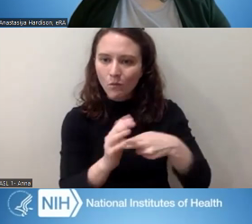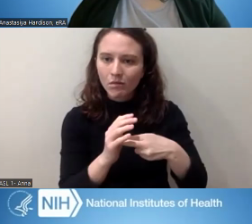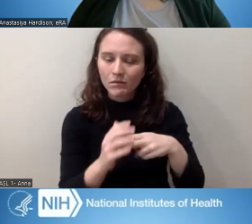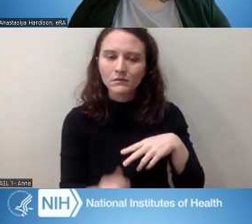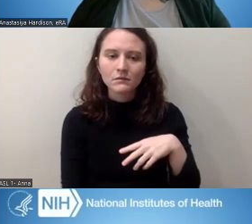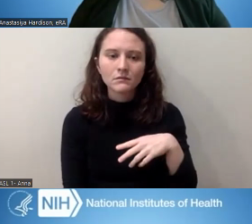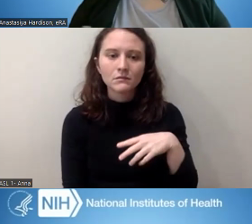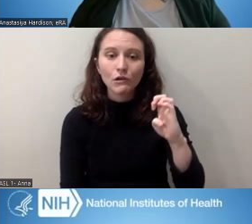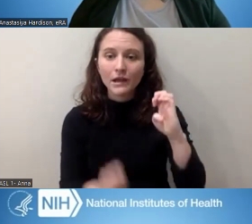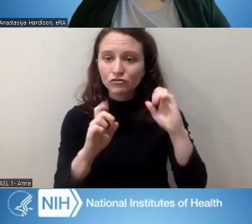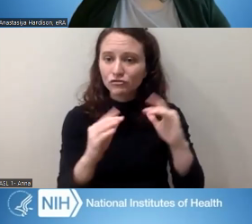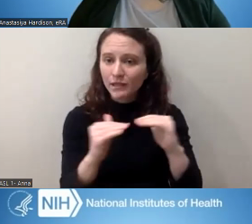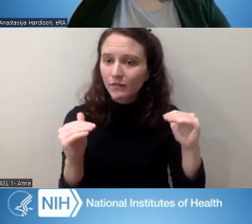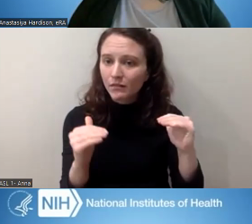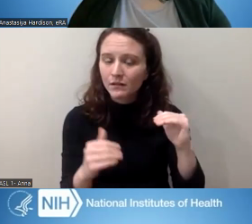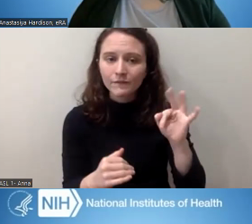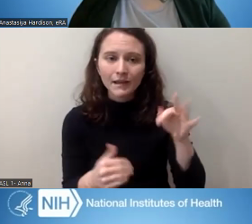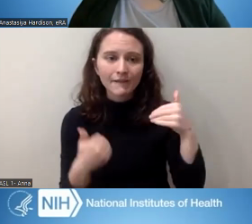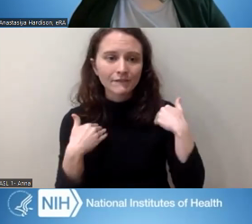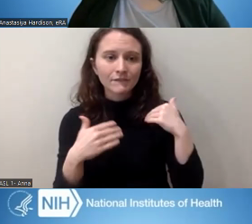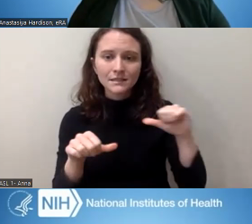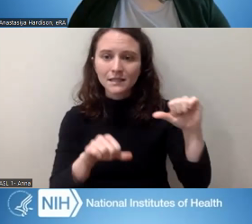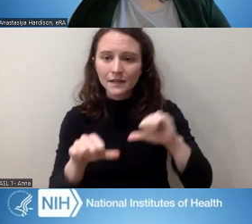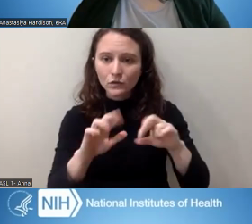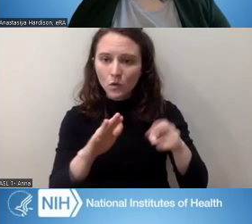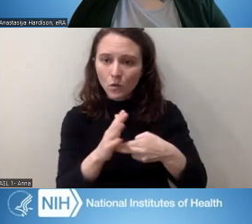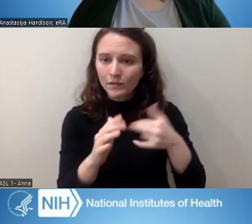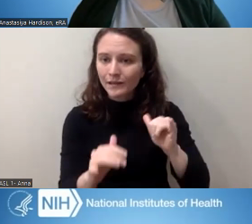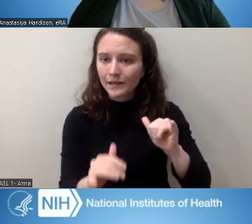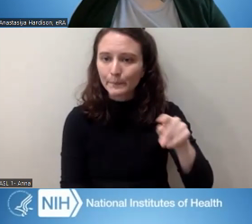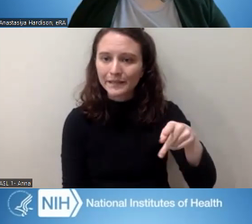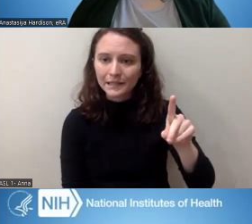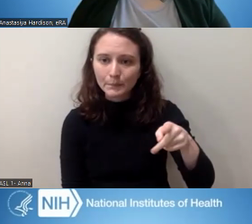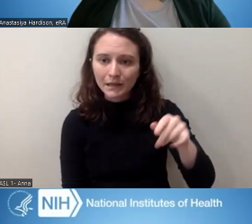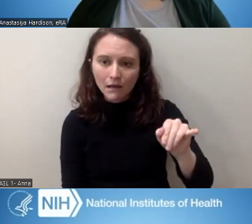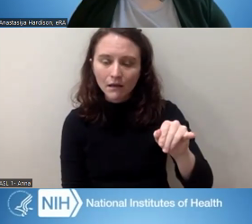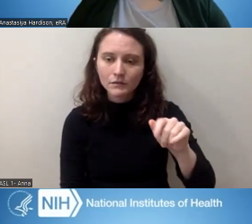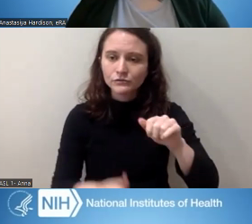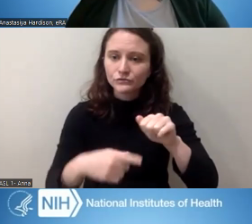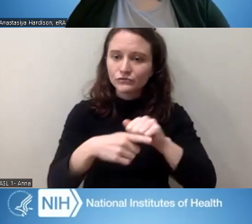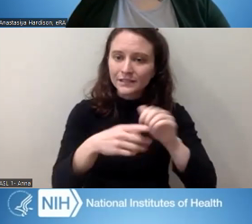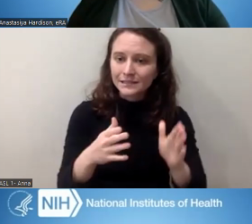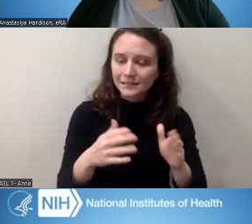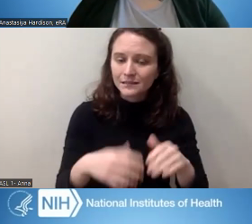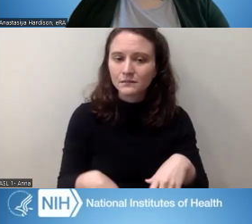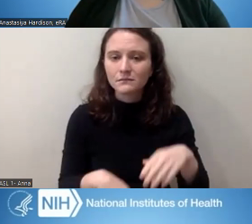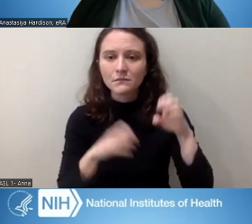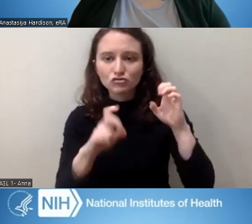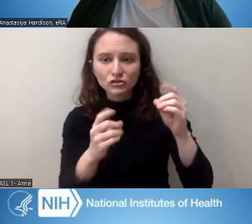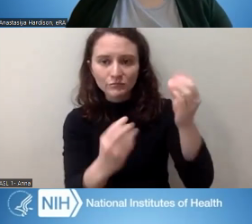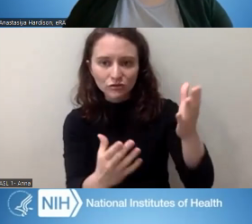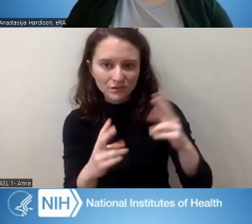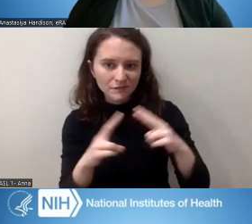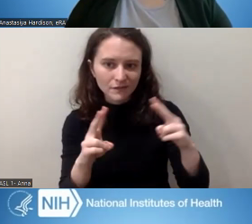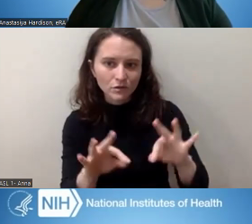their education level. So if they have a scientific role like a PDPI or a trainee, the education information is going to be very important.